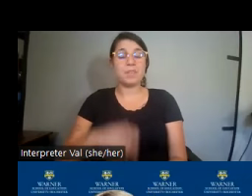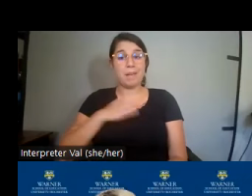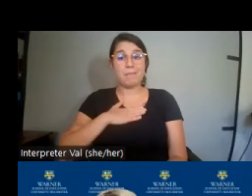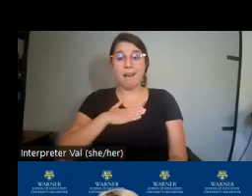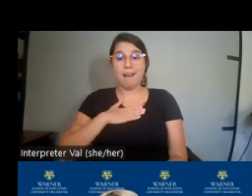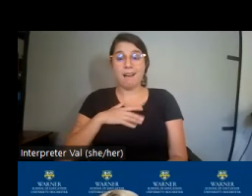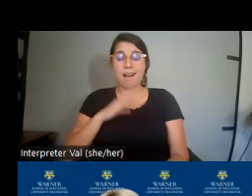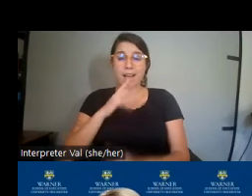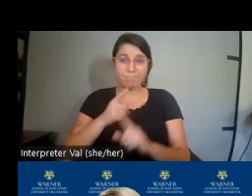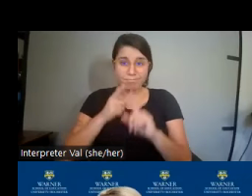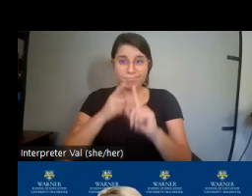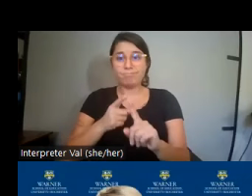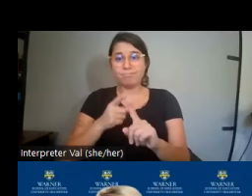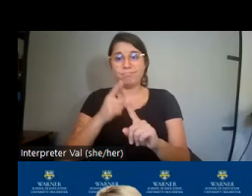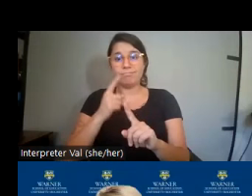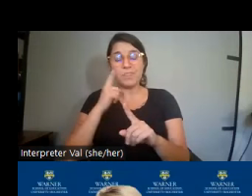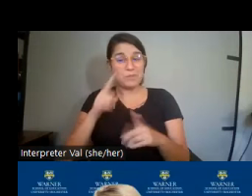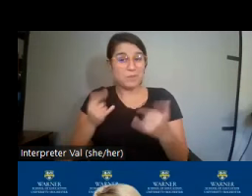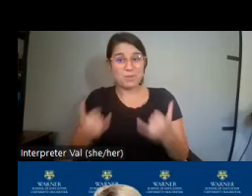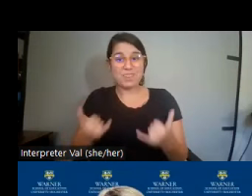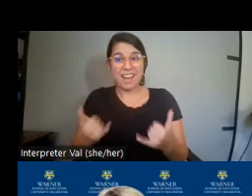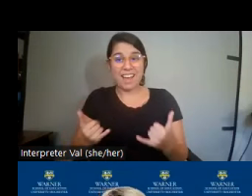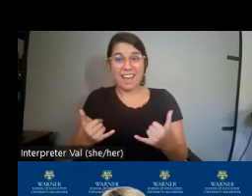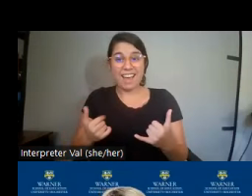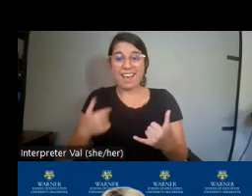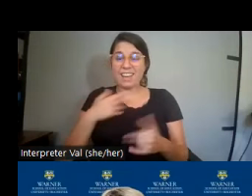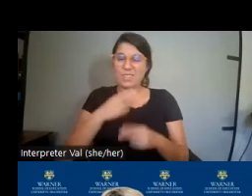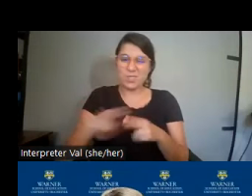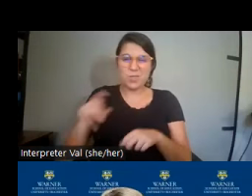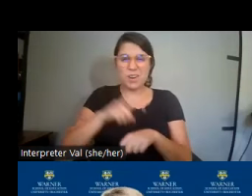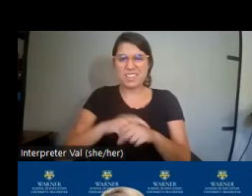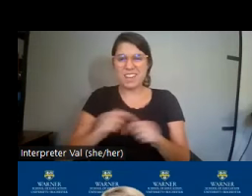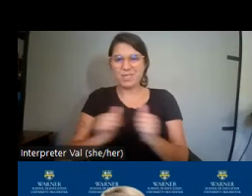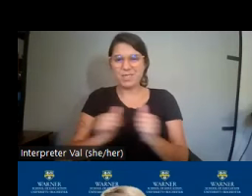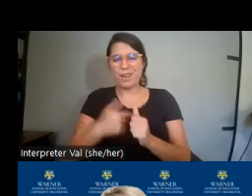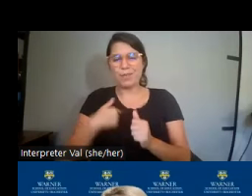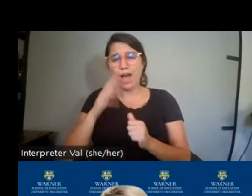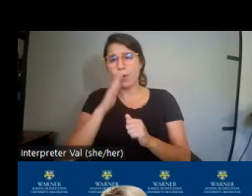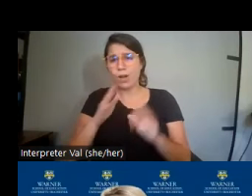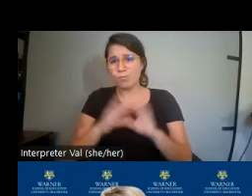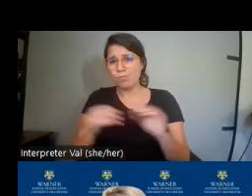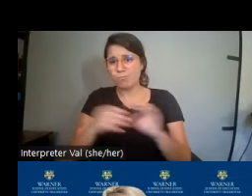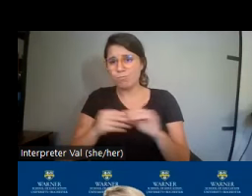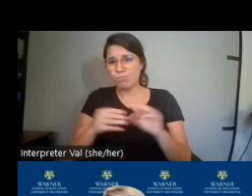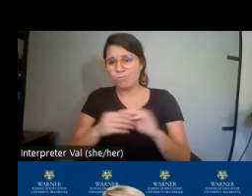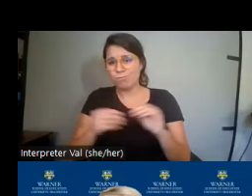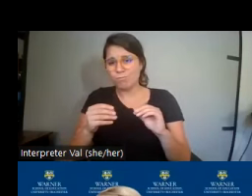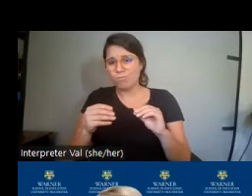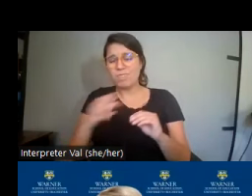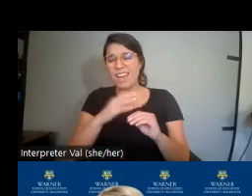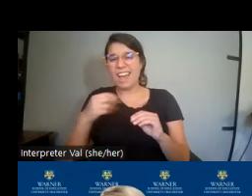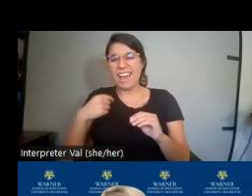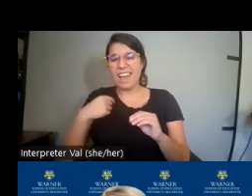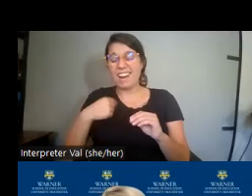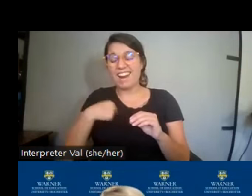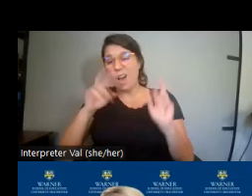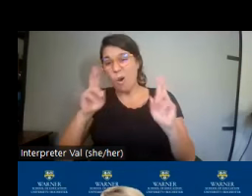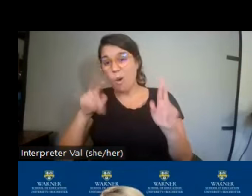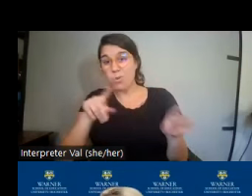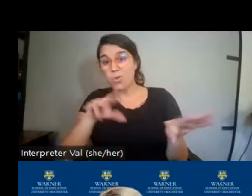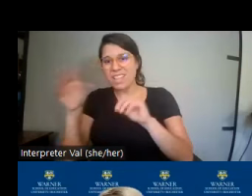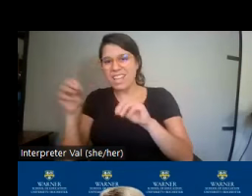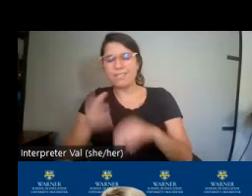My hope for today, after our brief time together, is that I will have done some due justice in increasing your knowledge of